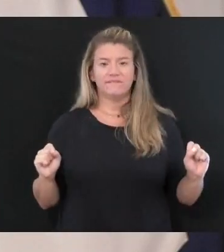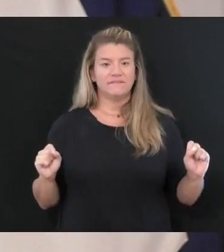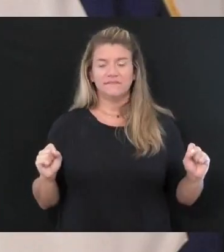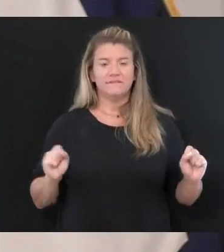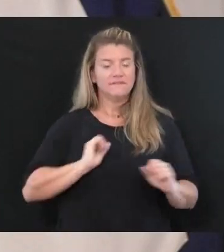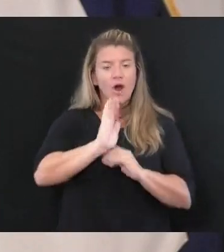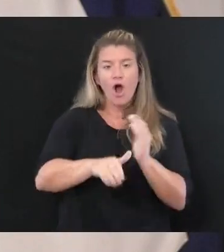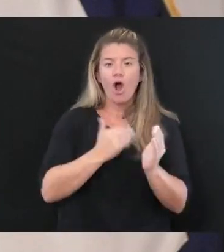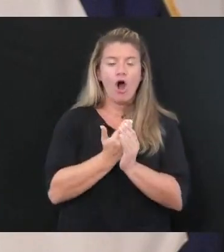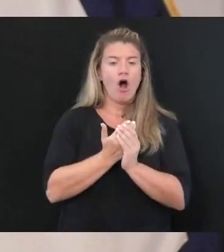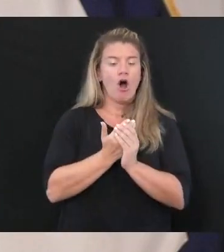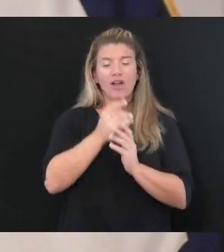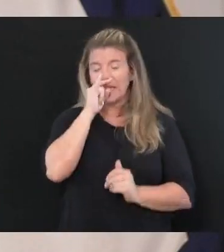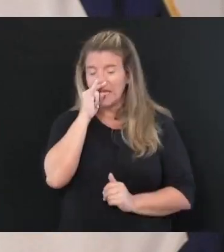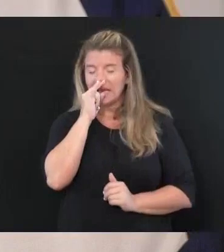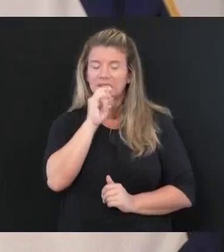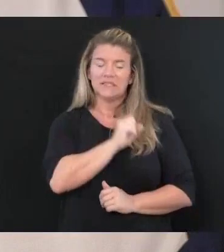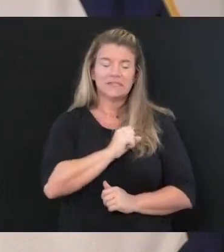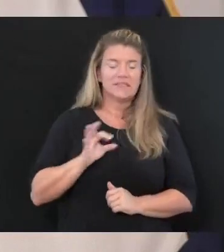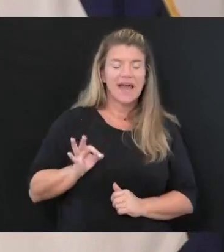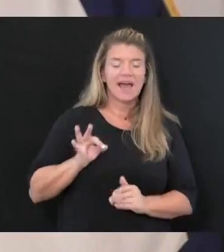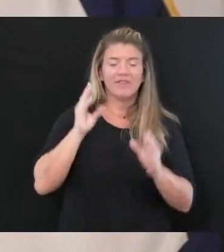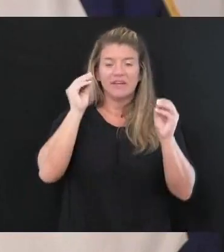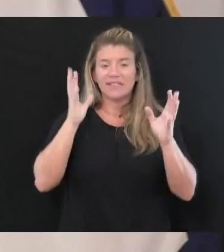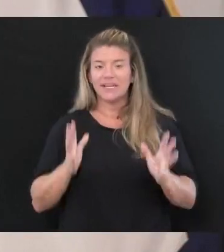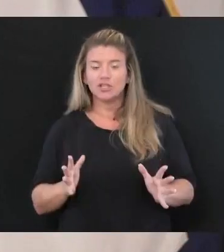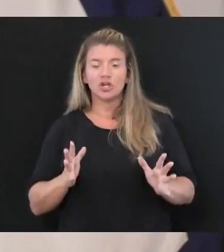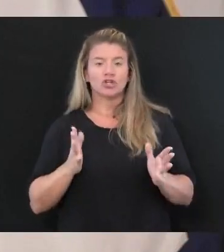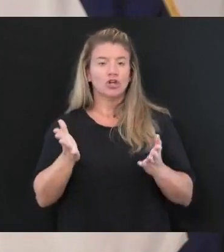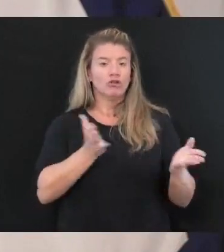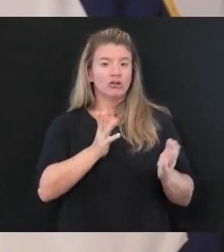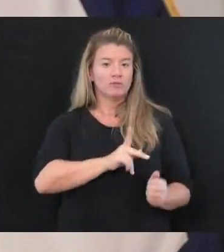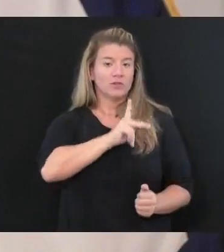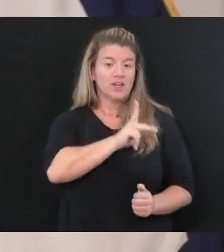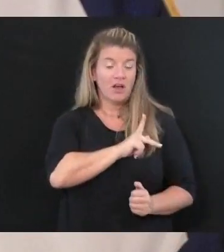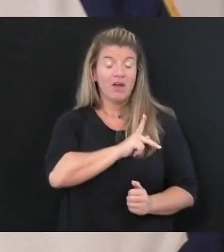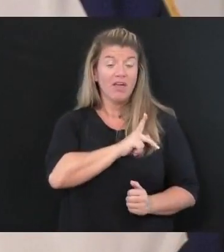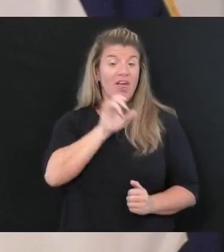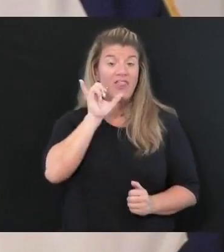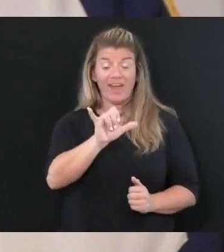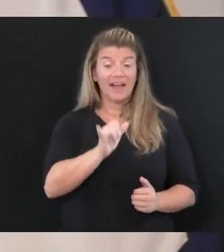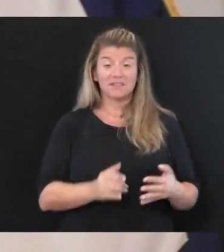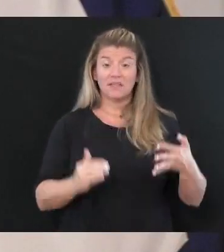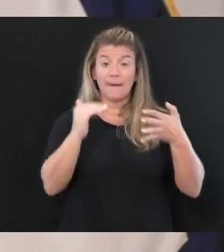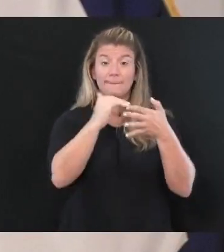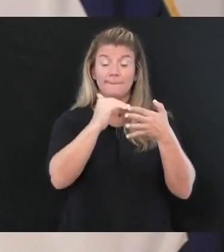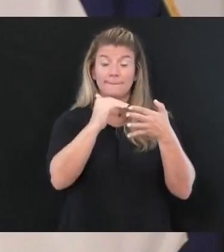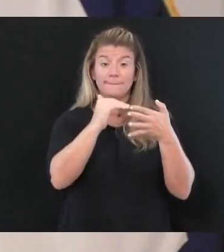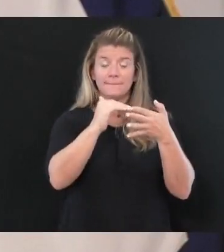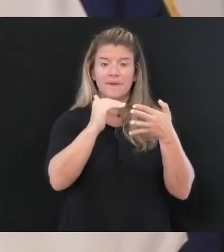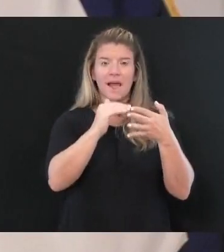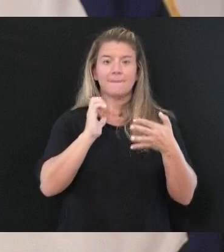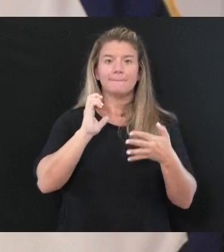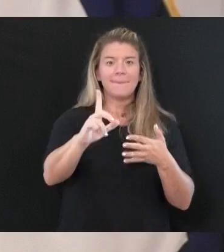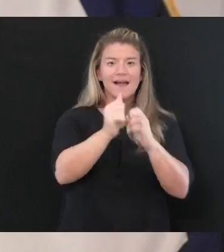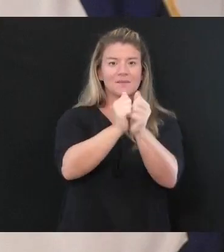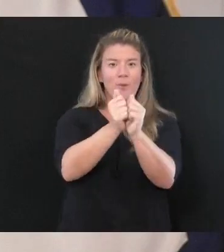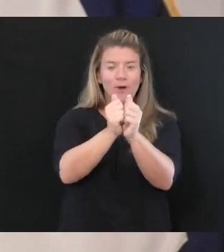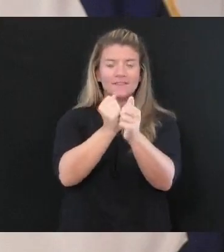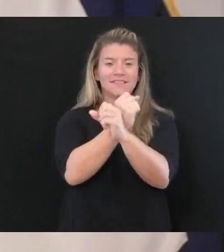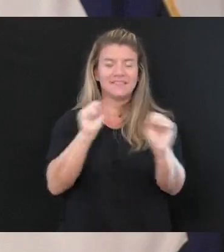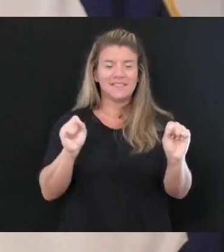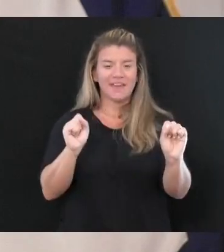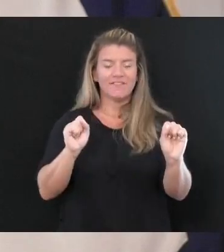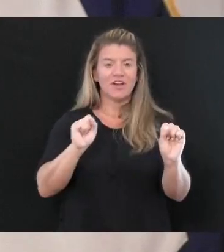the kids, our teachers, our service personnel, and everybody. That's exactly, and go back to being able to play sports and it be super safe